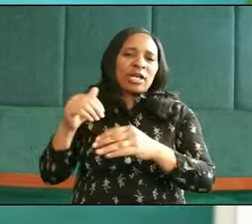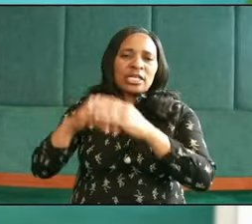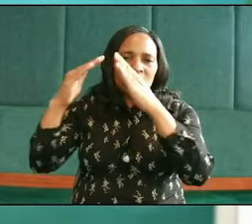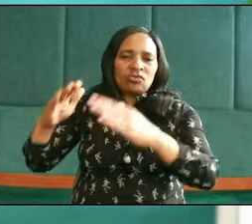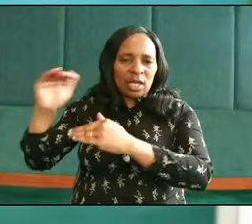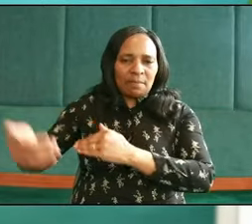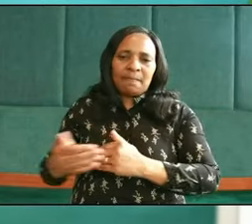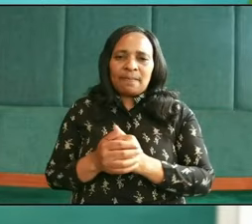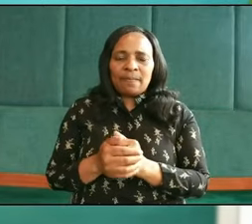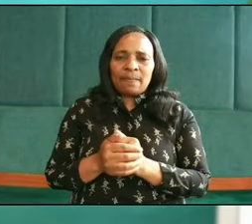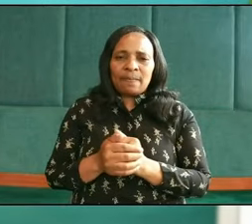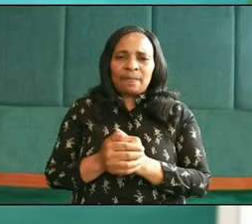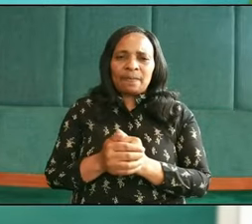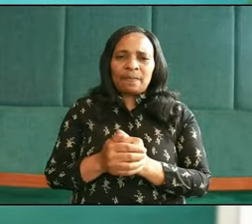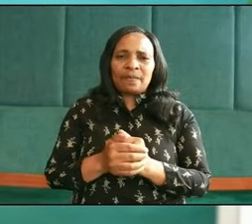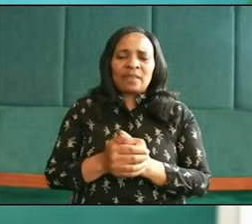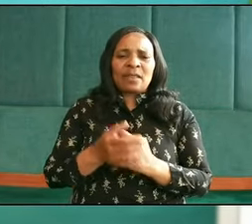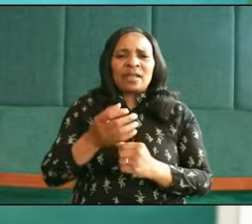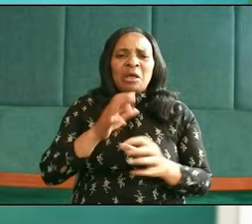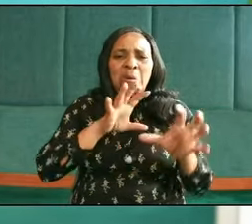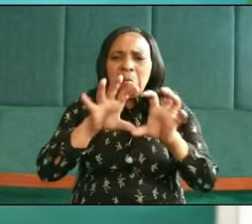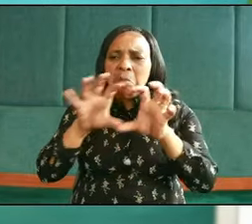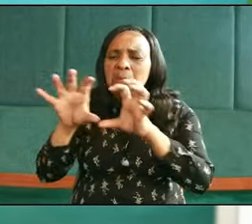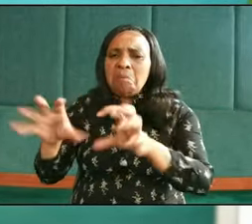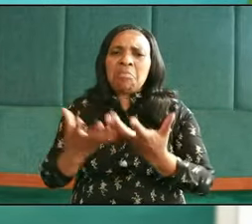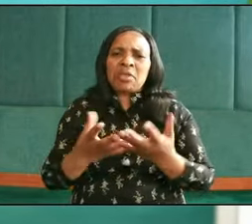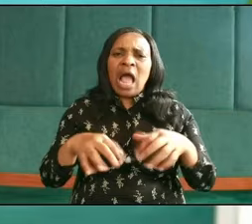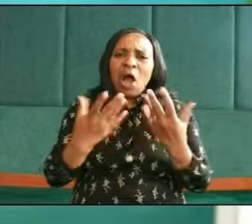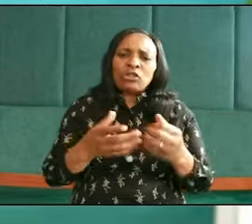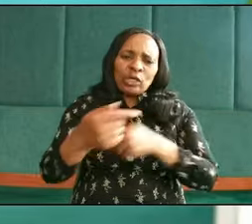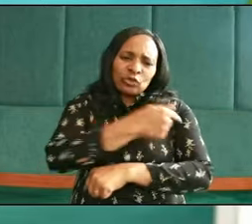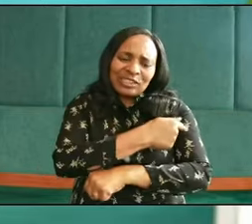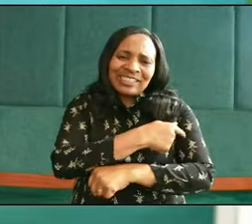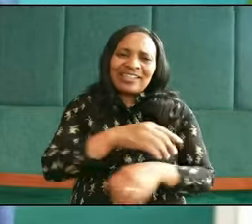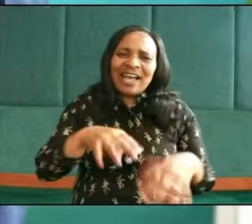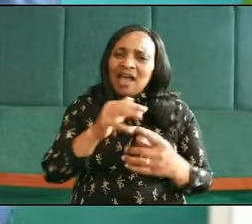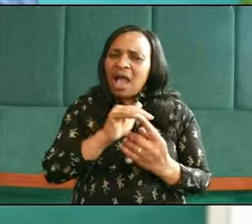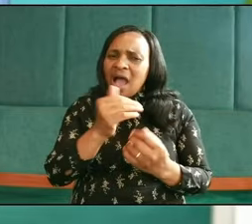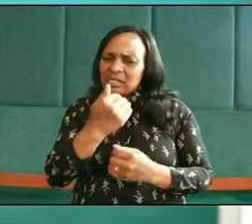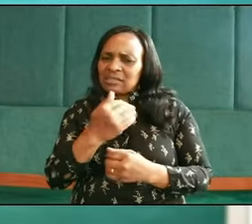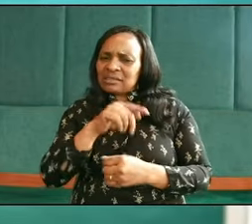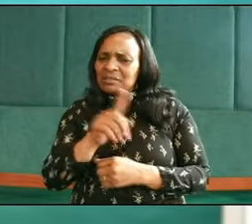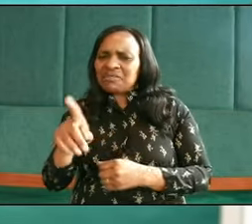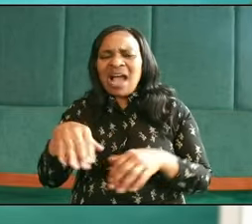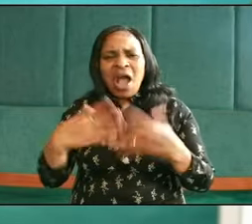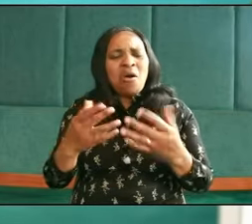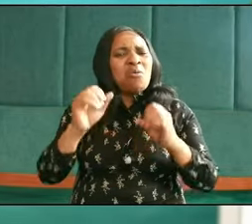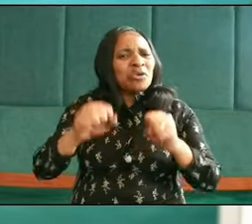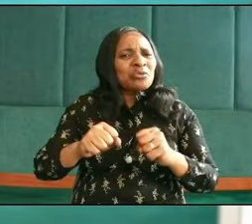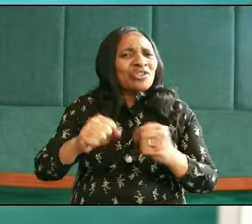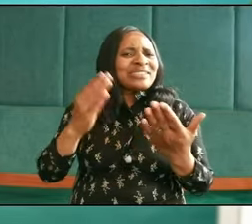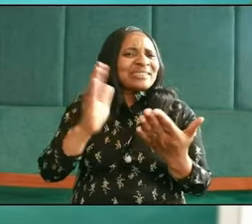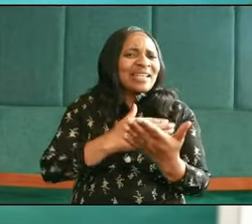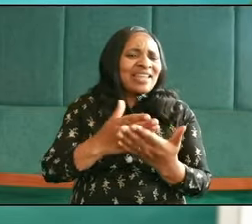Jerusalem? Then they look at the way they are being treated, then they are asking themselves, how can we sing the Lord's